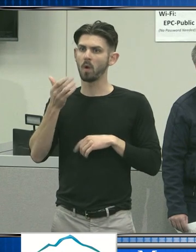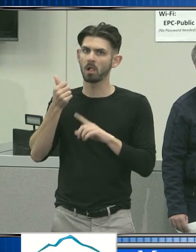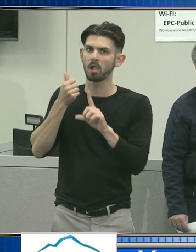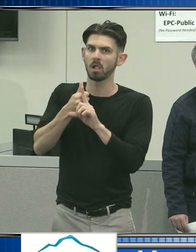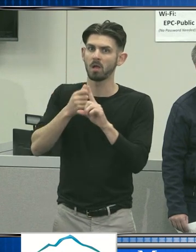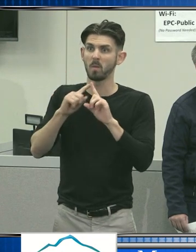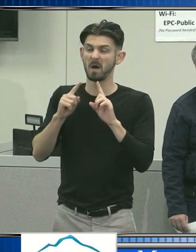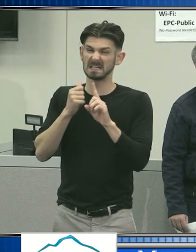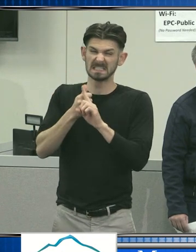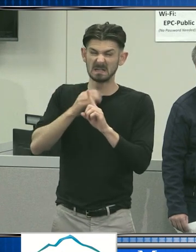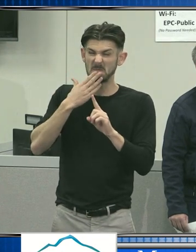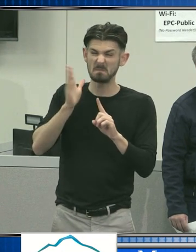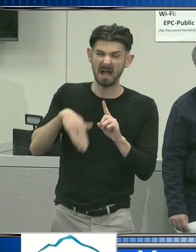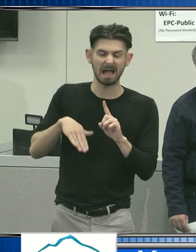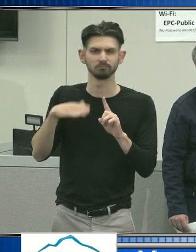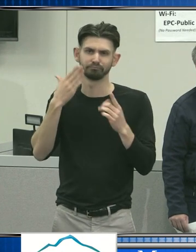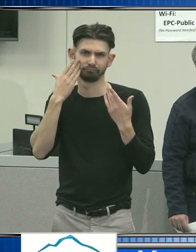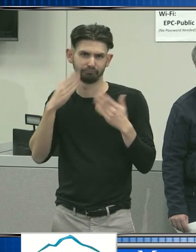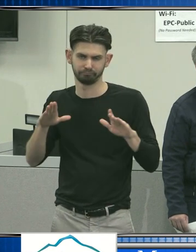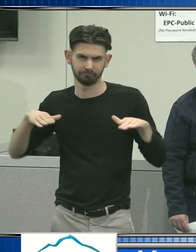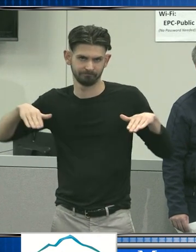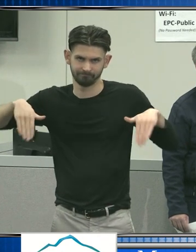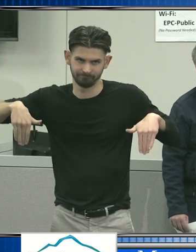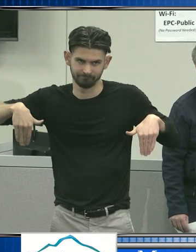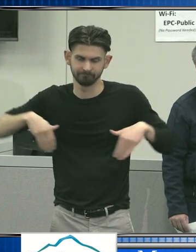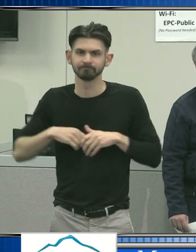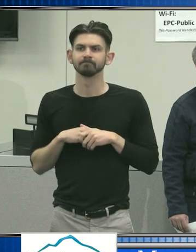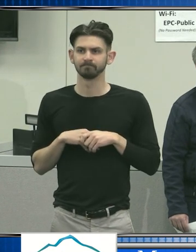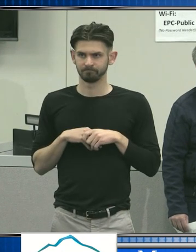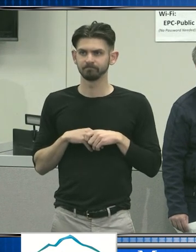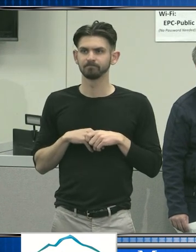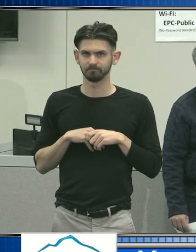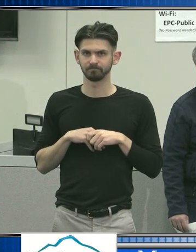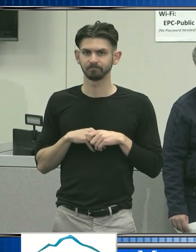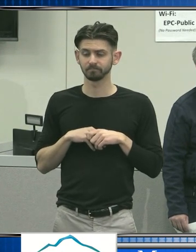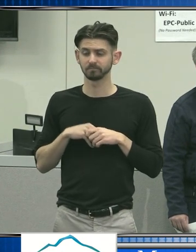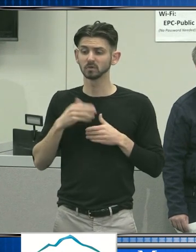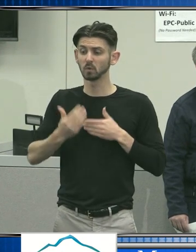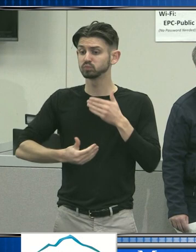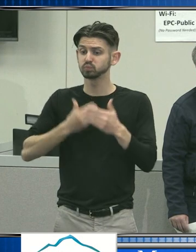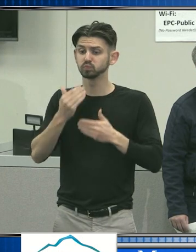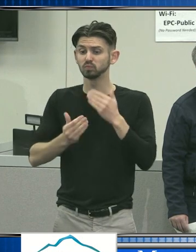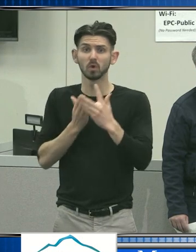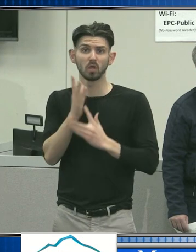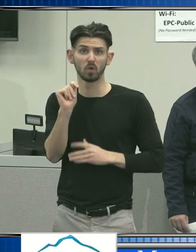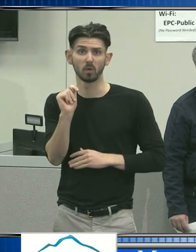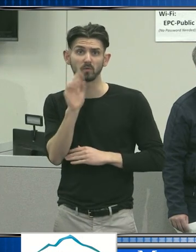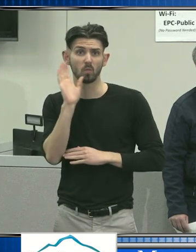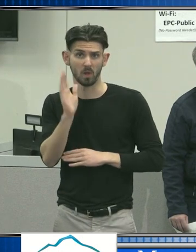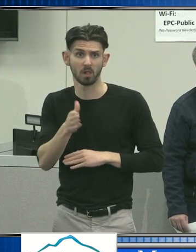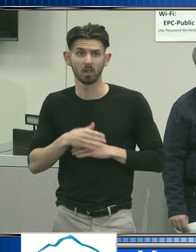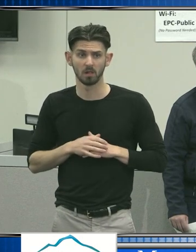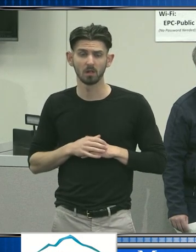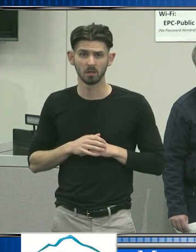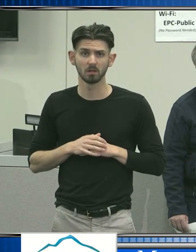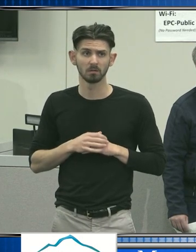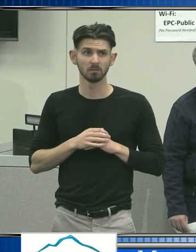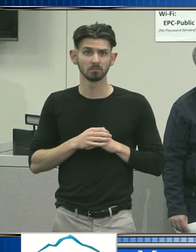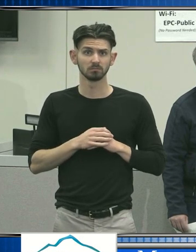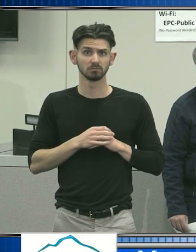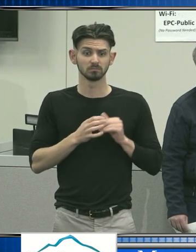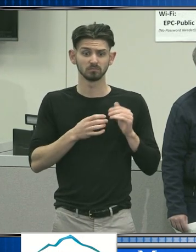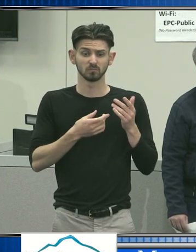we are going to get through it. We're not exactly sure what everything's going to look like when we get through it, but we will get through it. It's going to take leadership